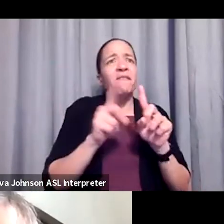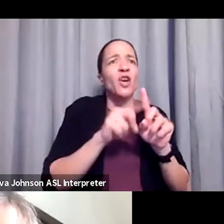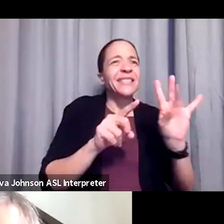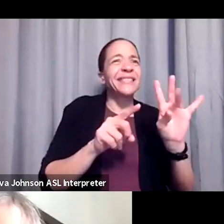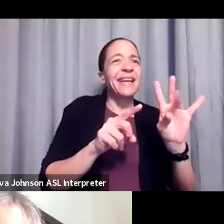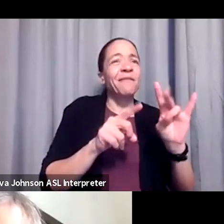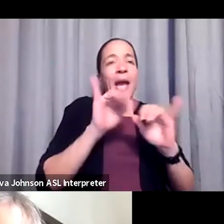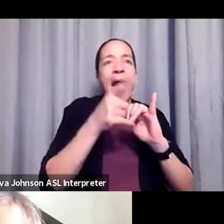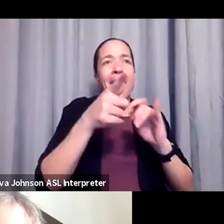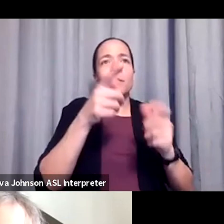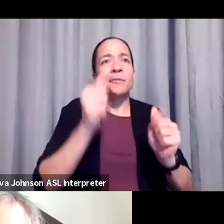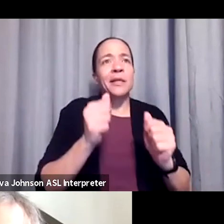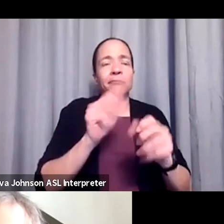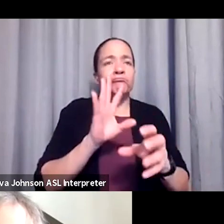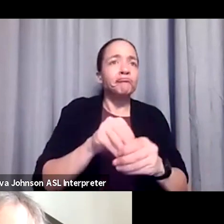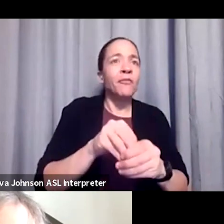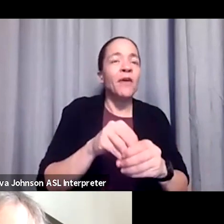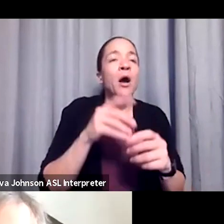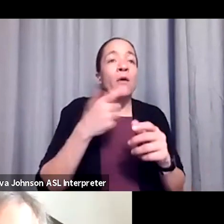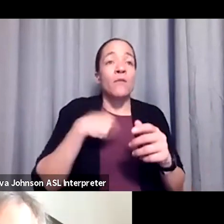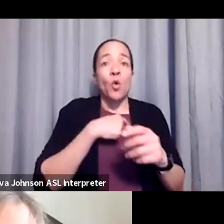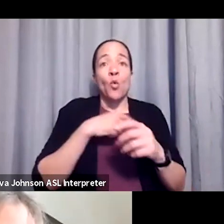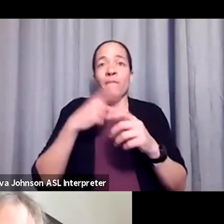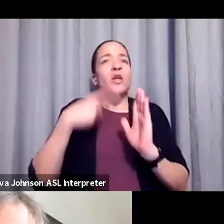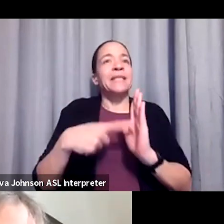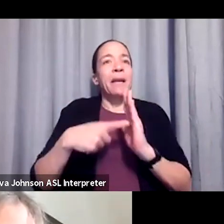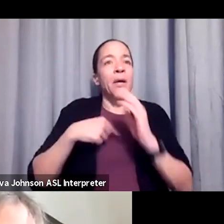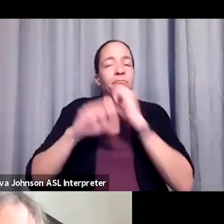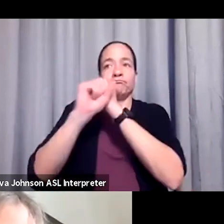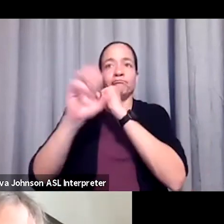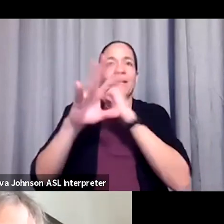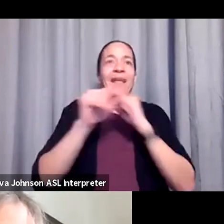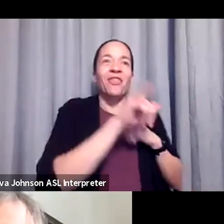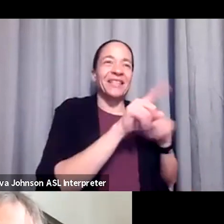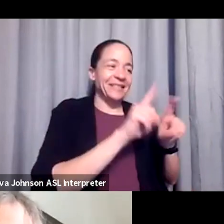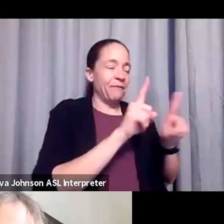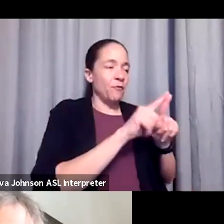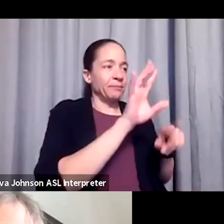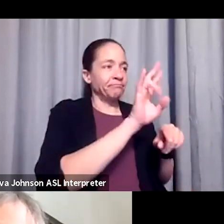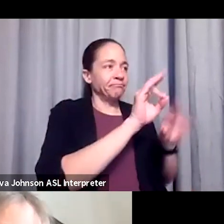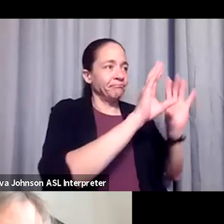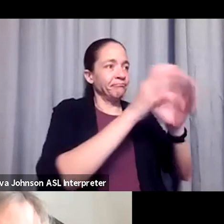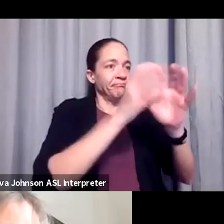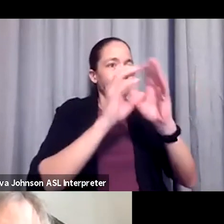organic way, like we did a campaign where we took all the different personas and the content team just